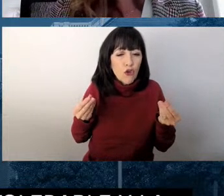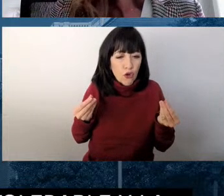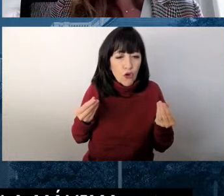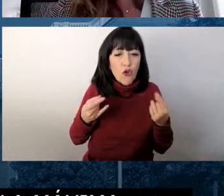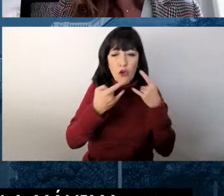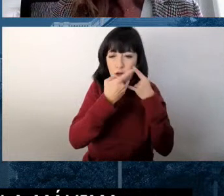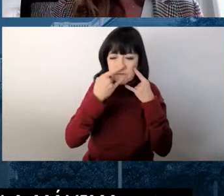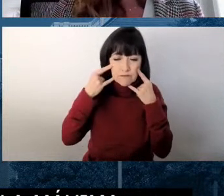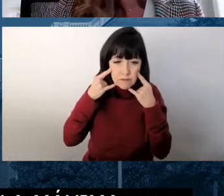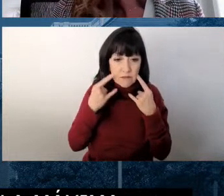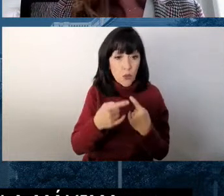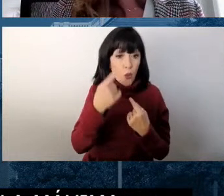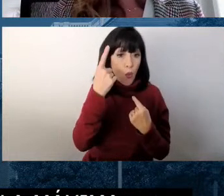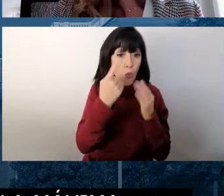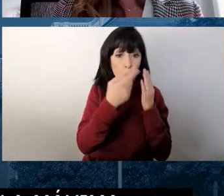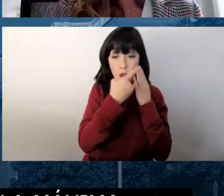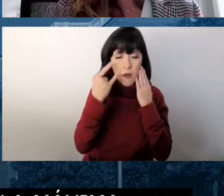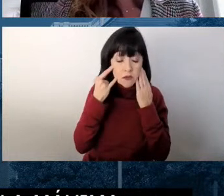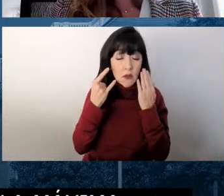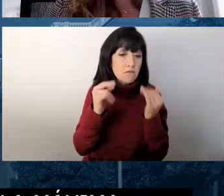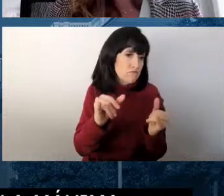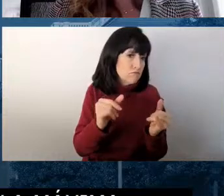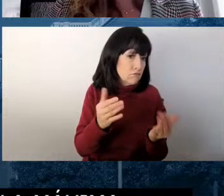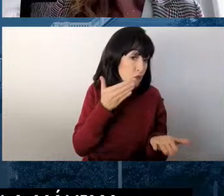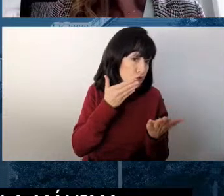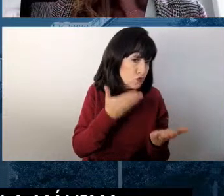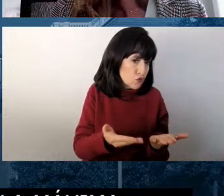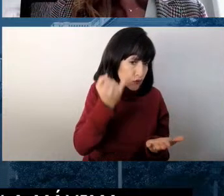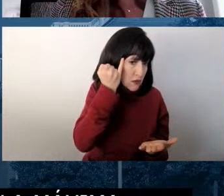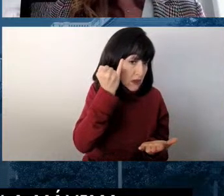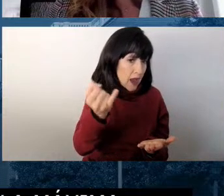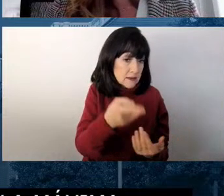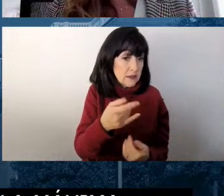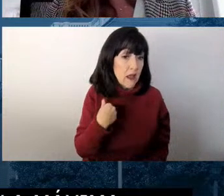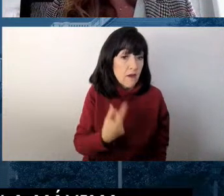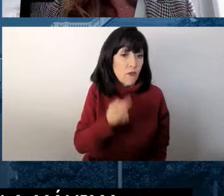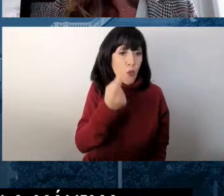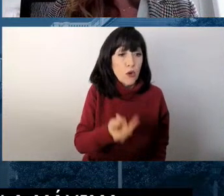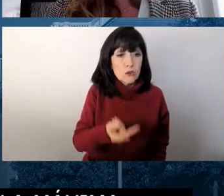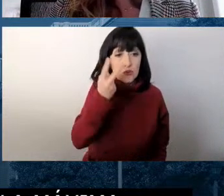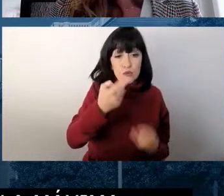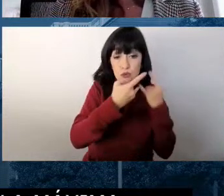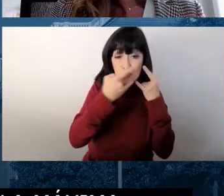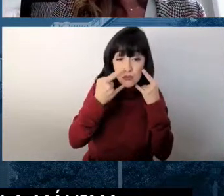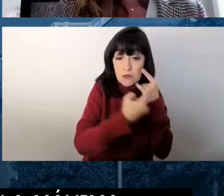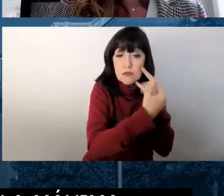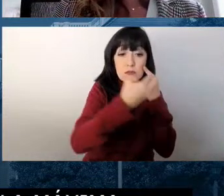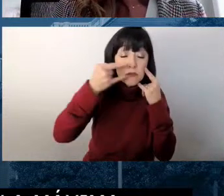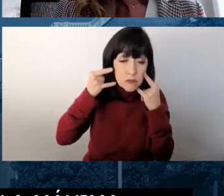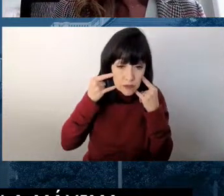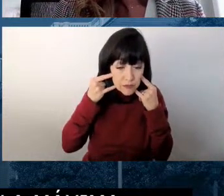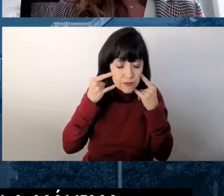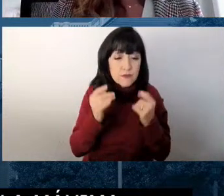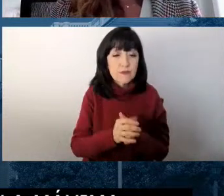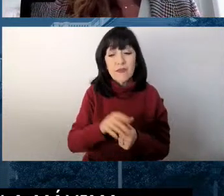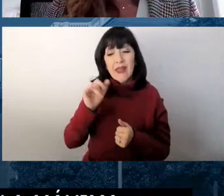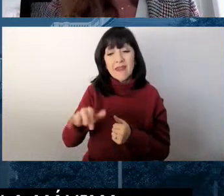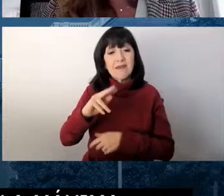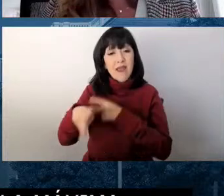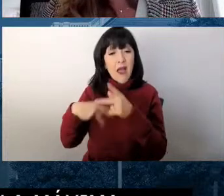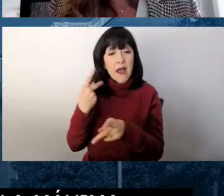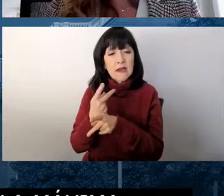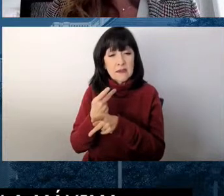filtration layer. Multi-layered masks can make a big difference. Disposable masks have